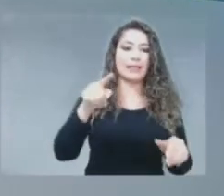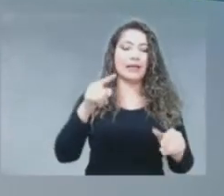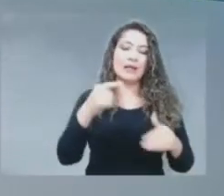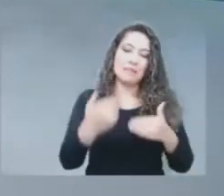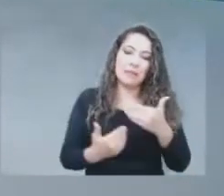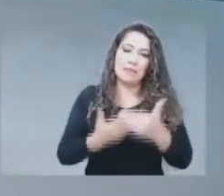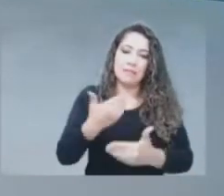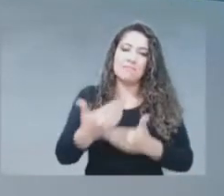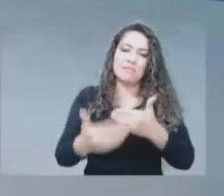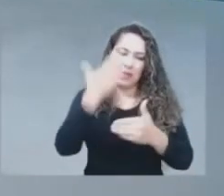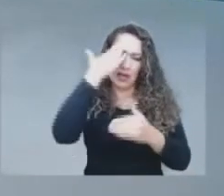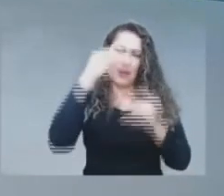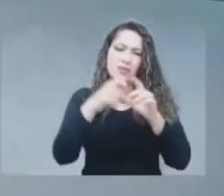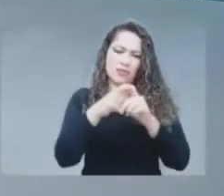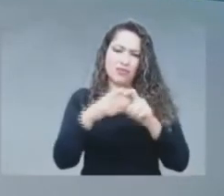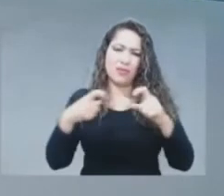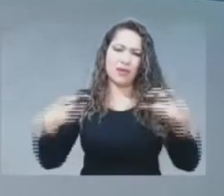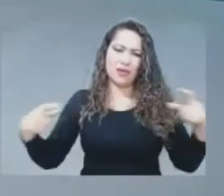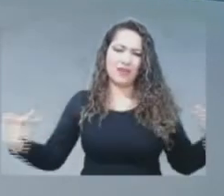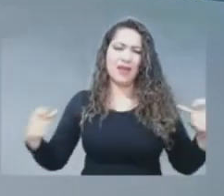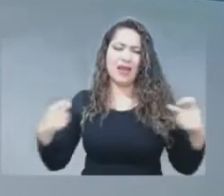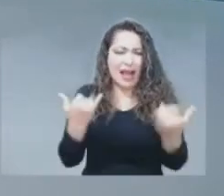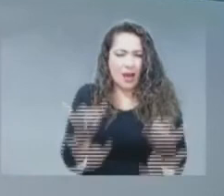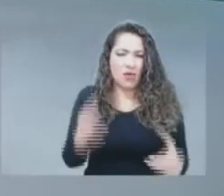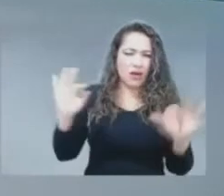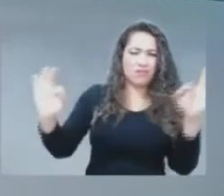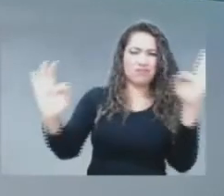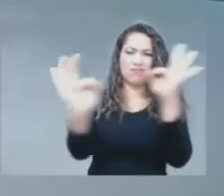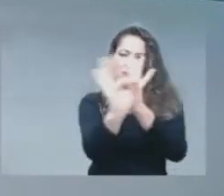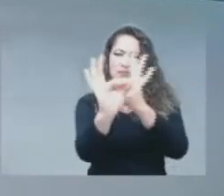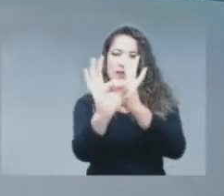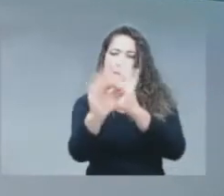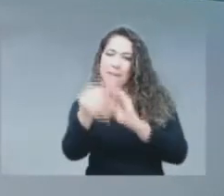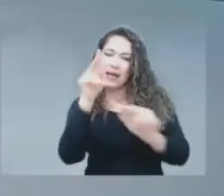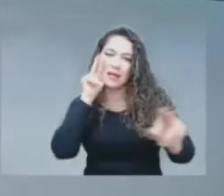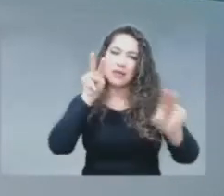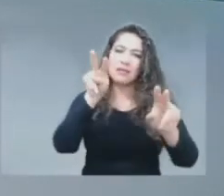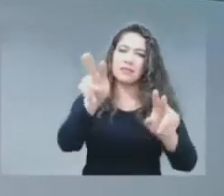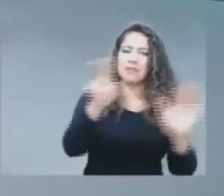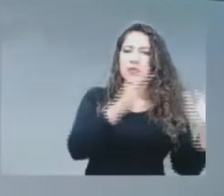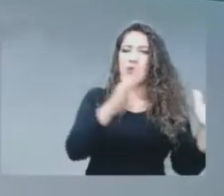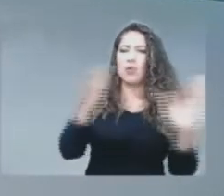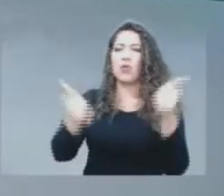very imperative, and then we have their focus there